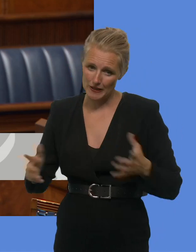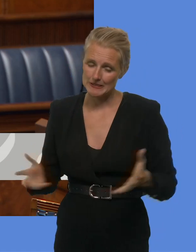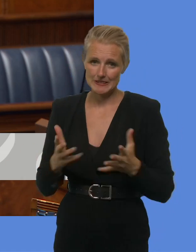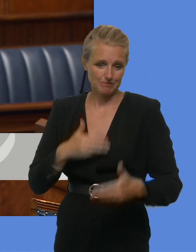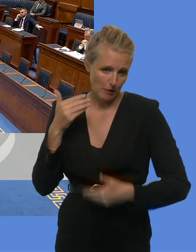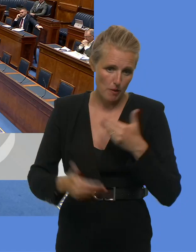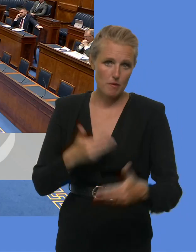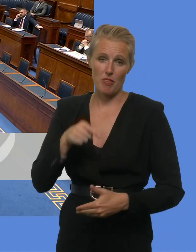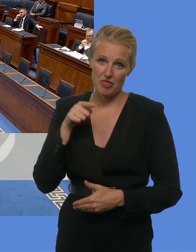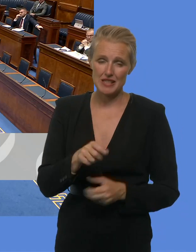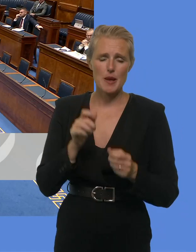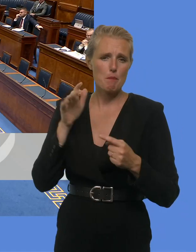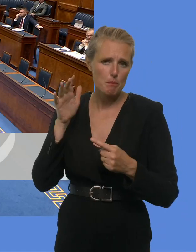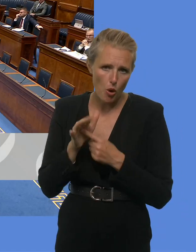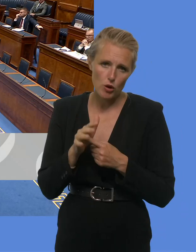scheme.